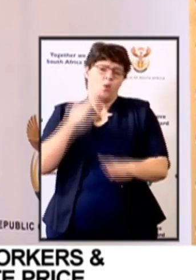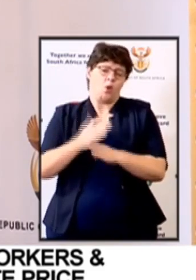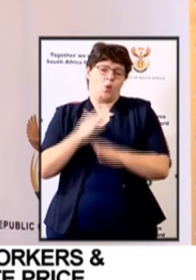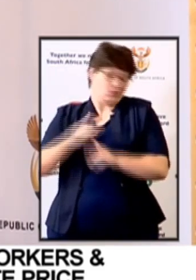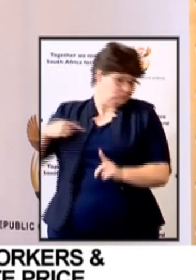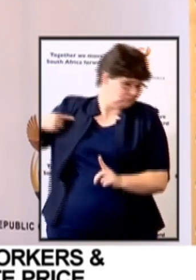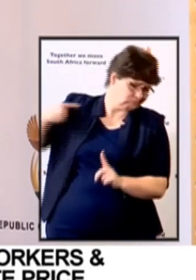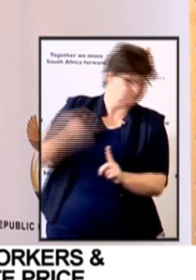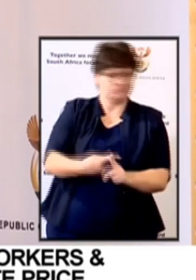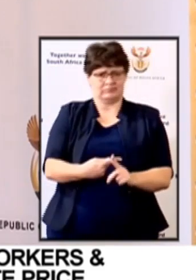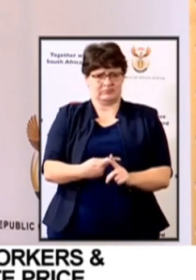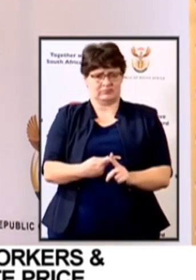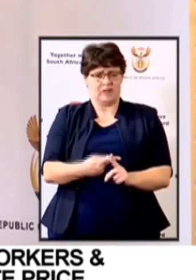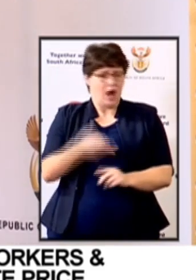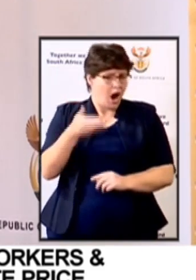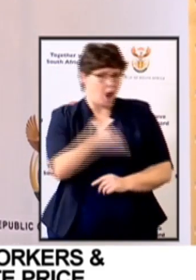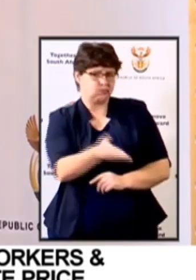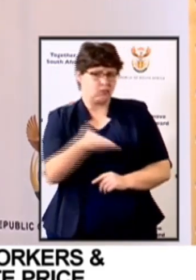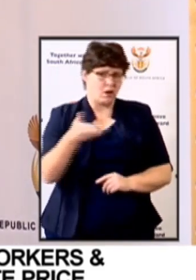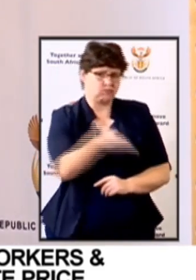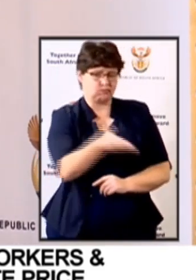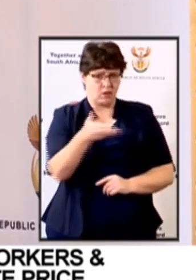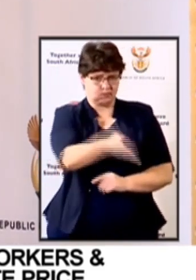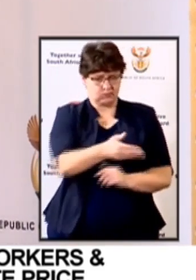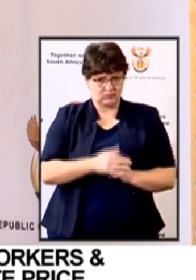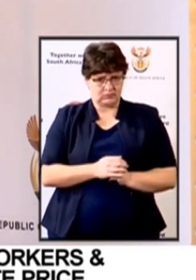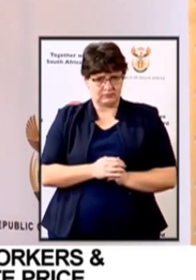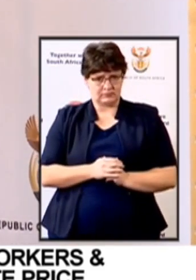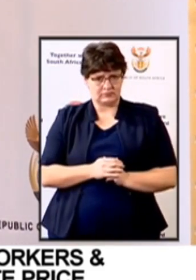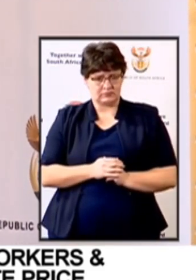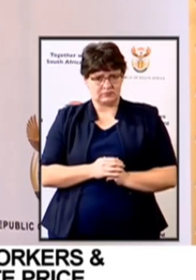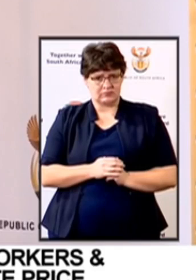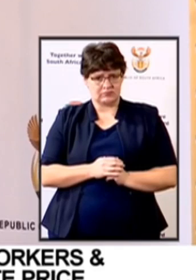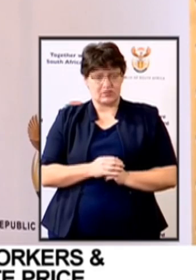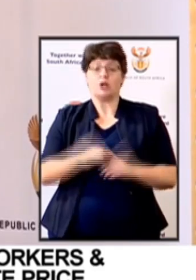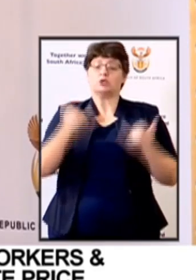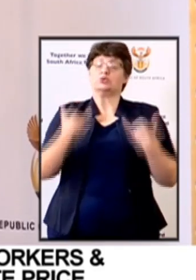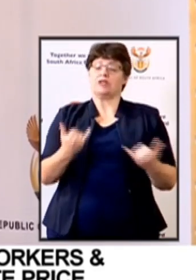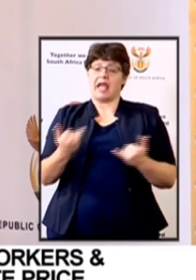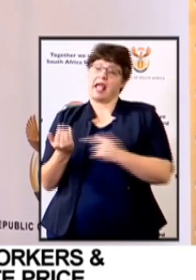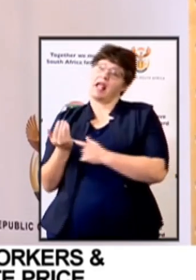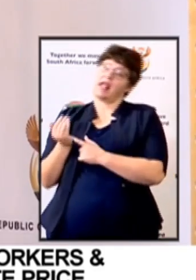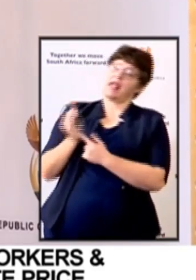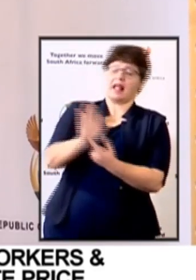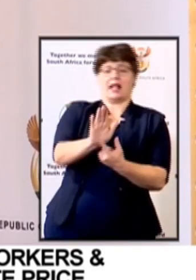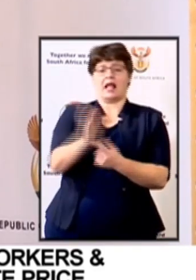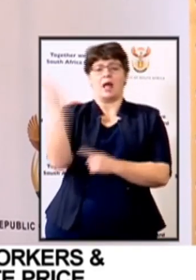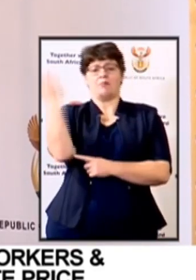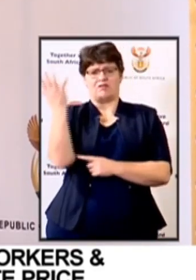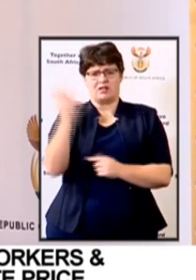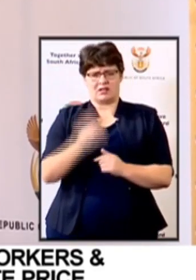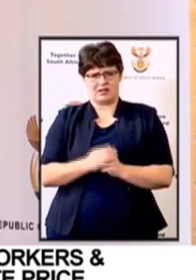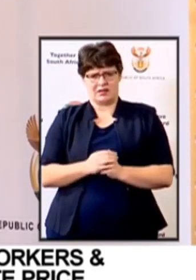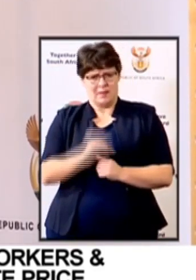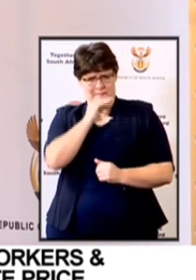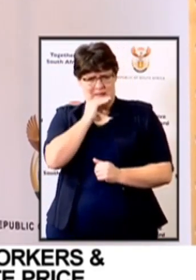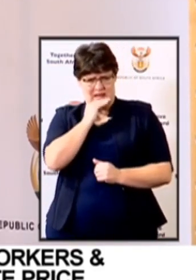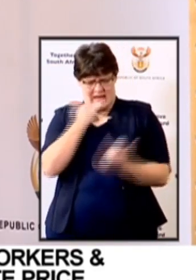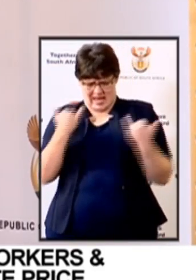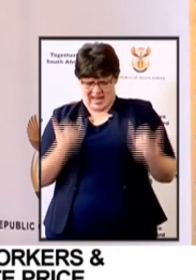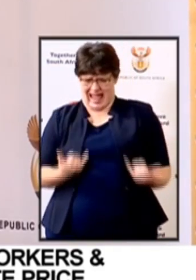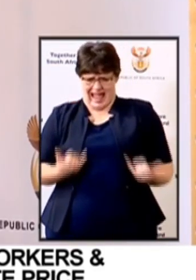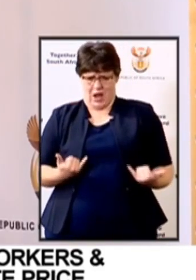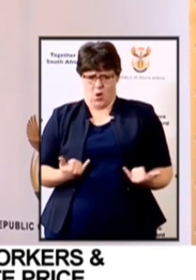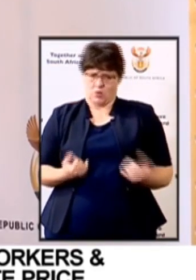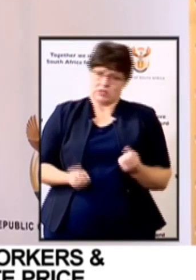work. And therefore that we're holding a press briefing today does not mean, and talking like this, doesn't mean that